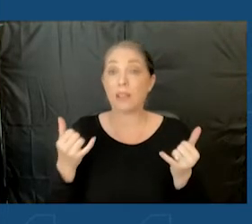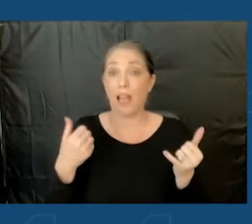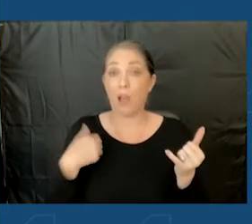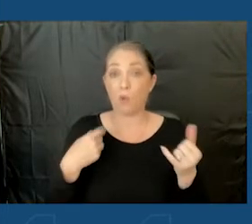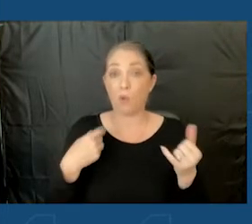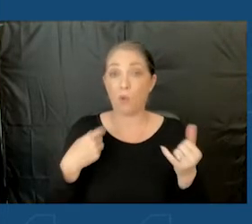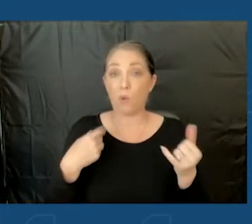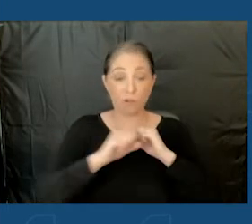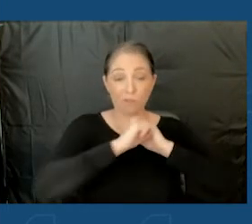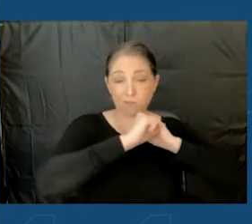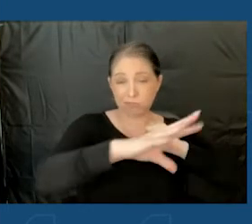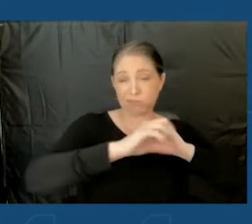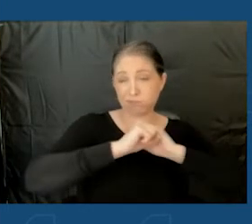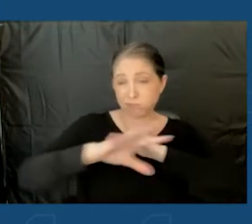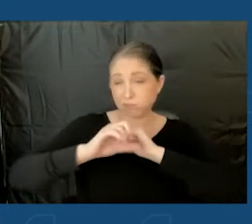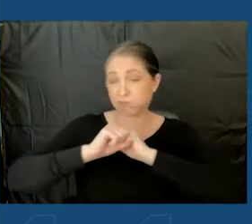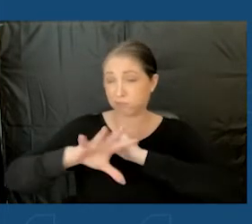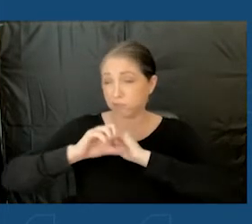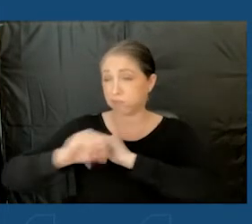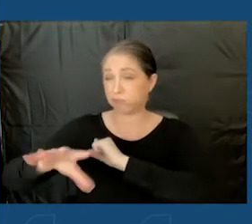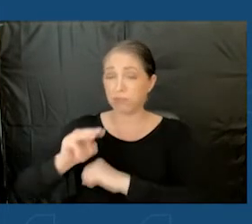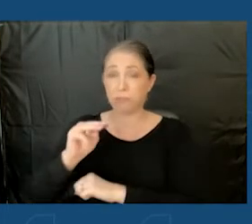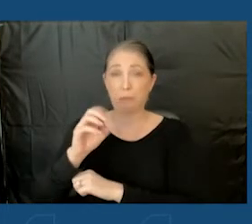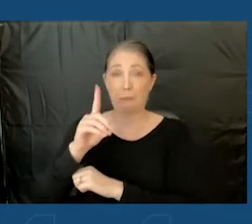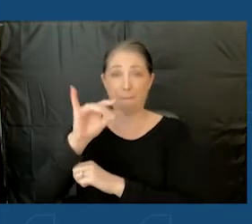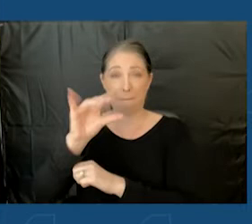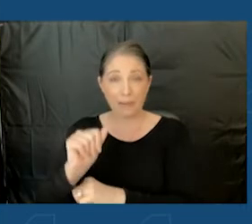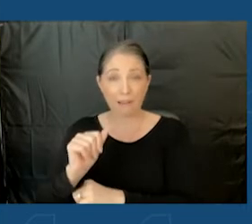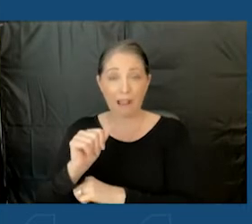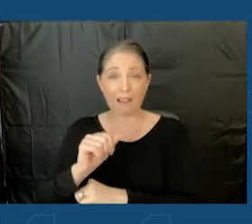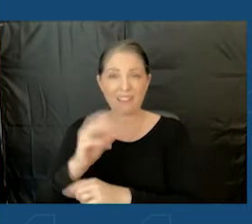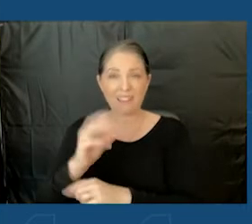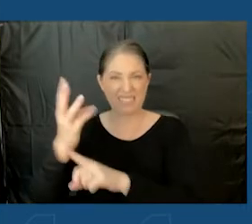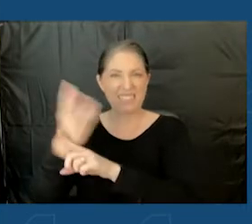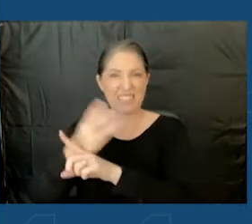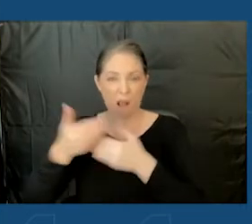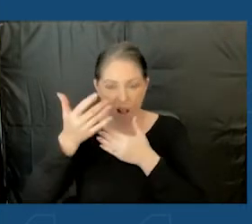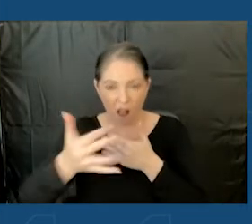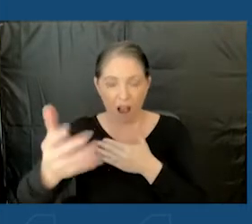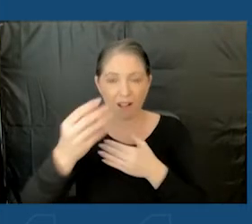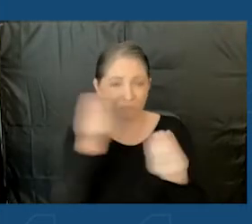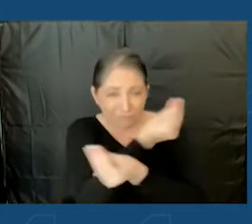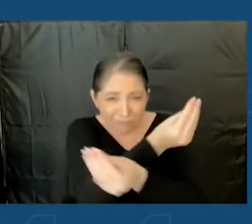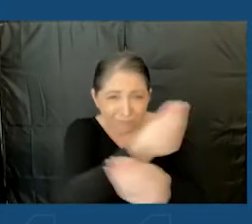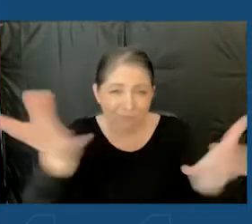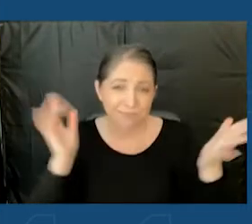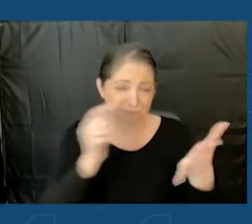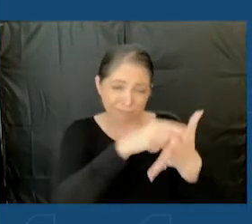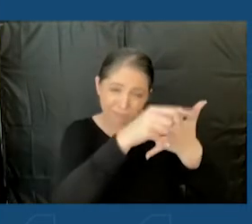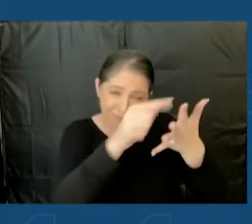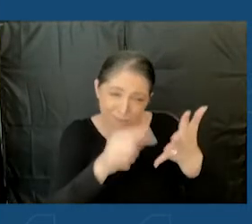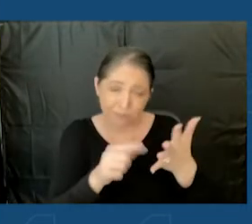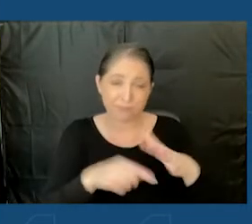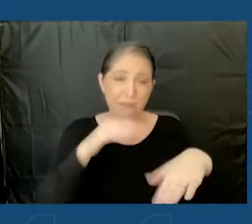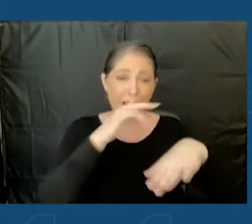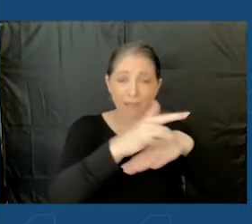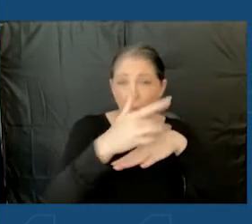marketing campaign for the next few months to let families know what's available for them. We're going to target social media, radio ad,